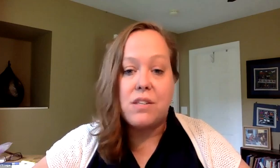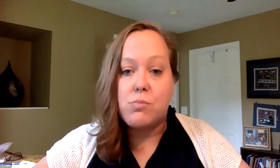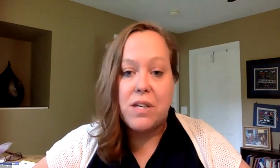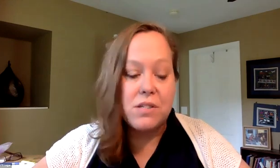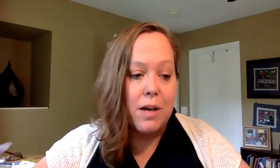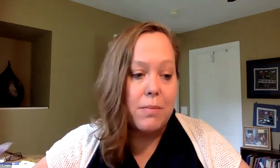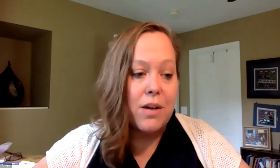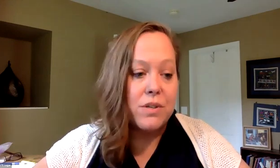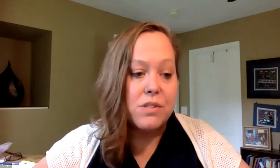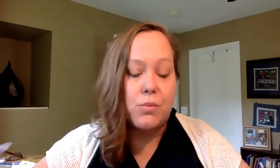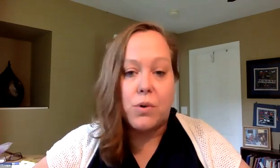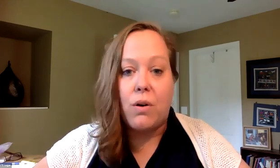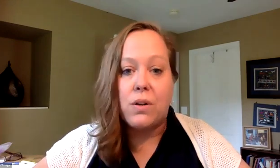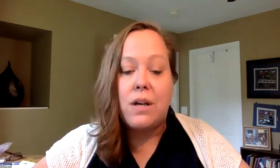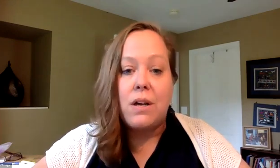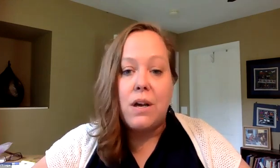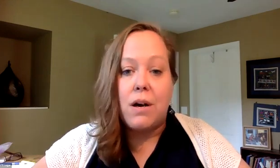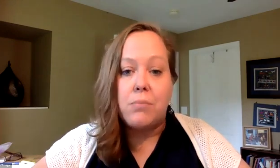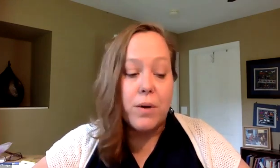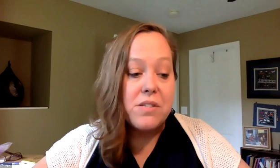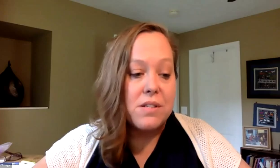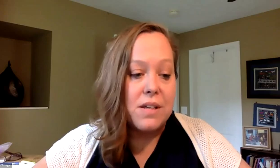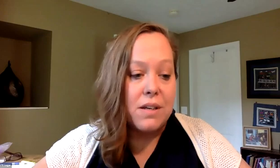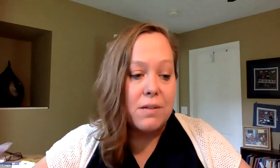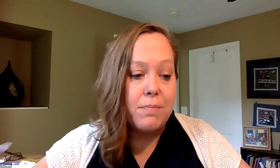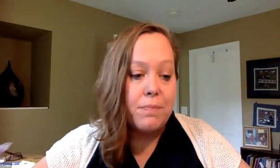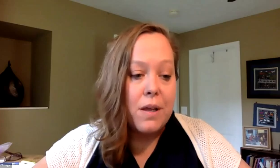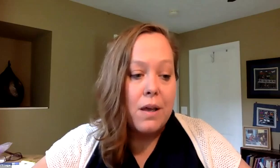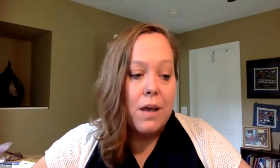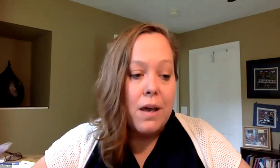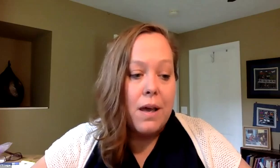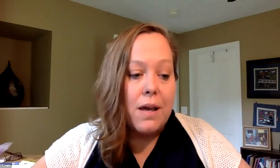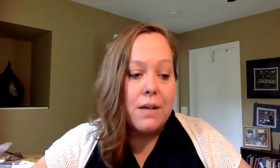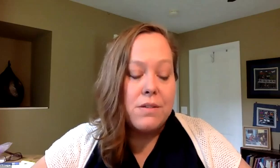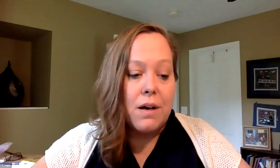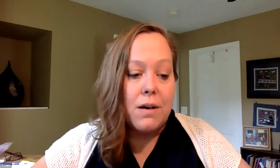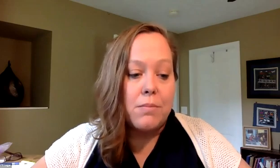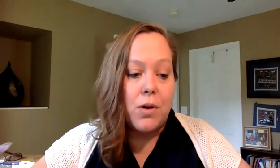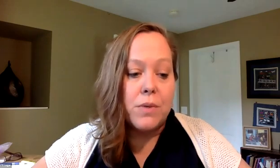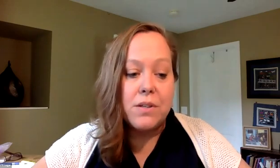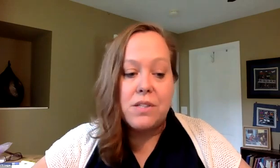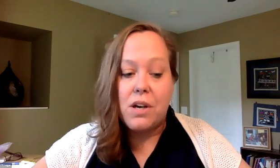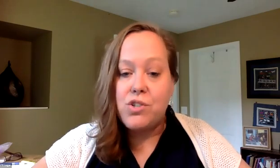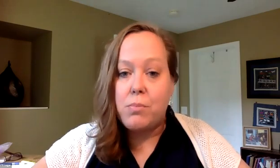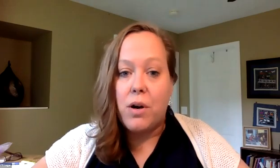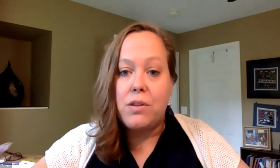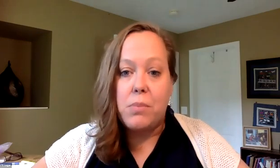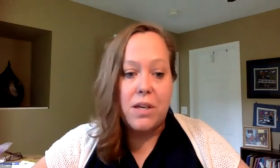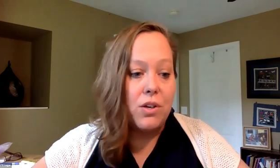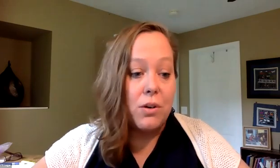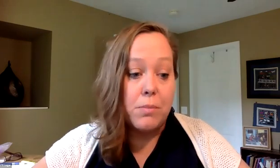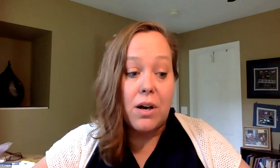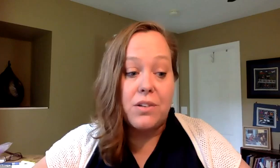ecologies and the space-time matterings that we're all present in, and really touched upon